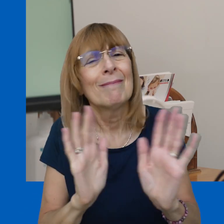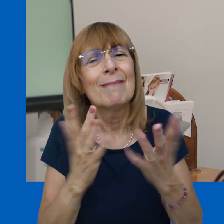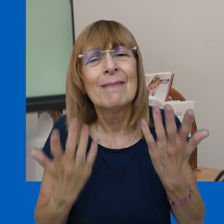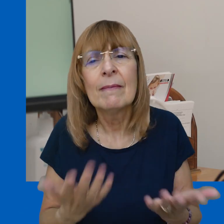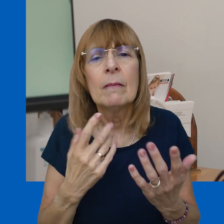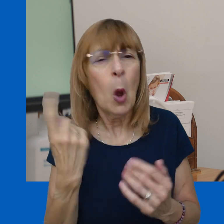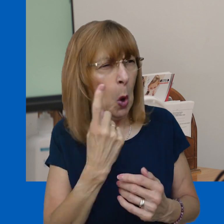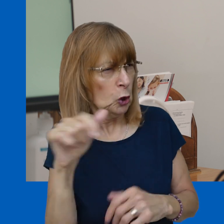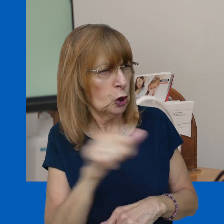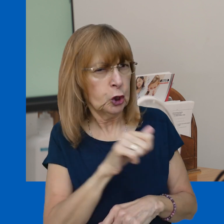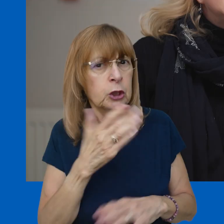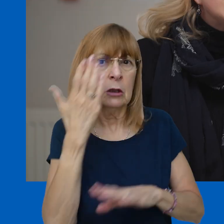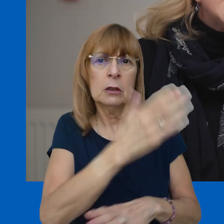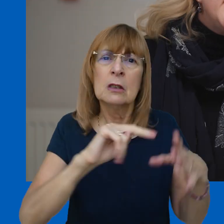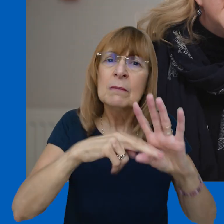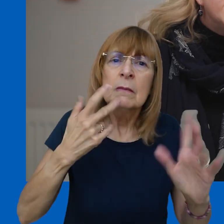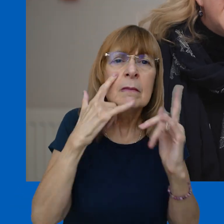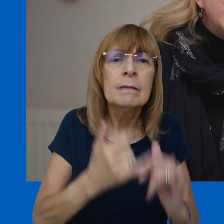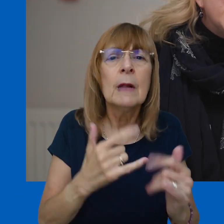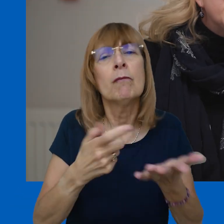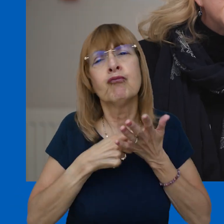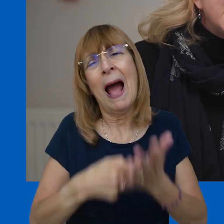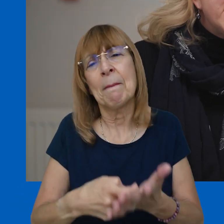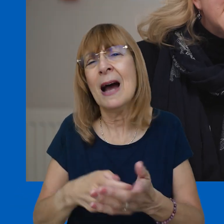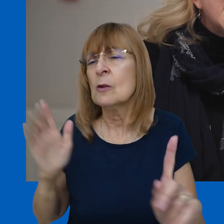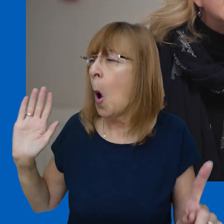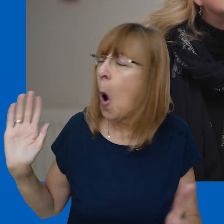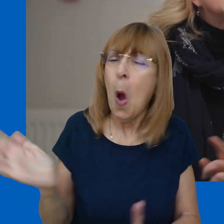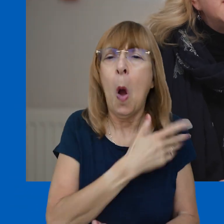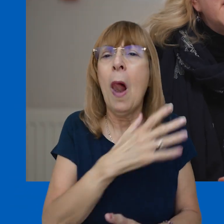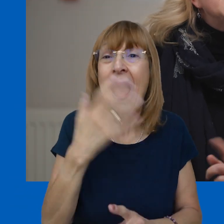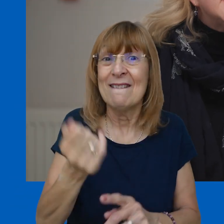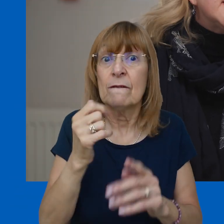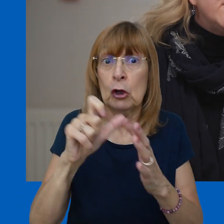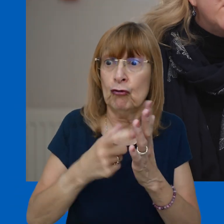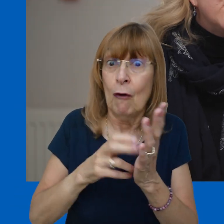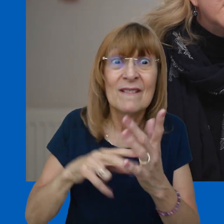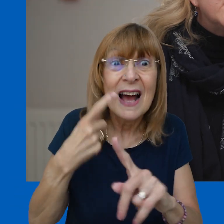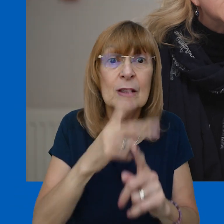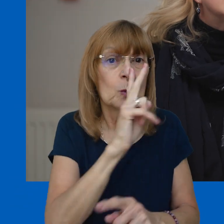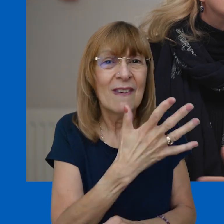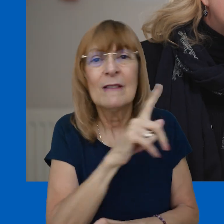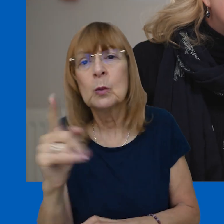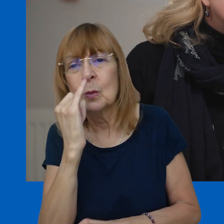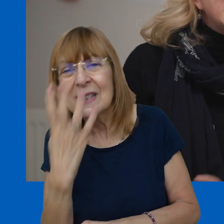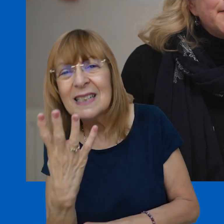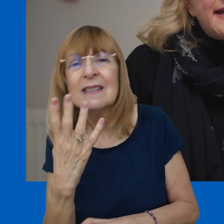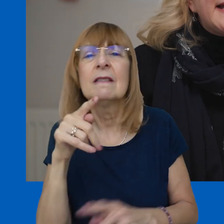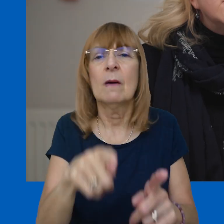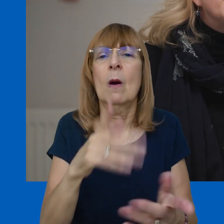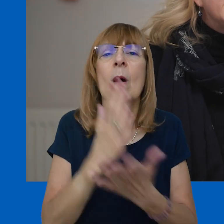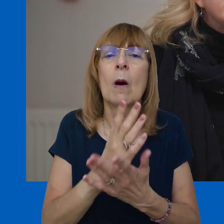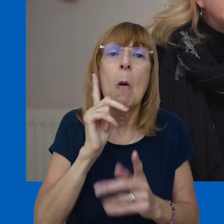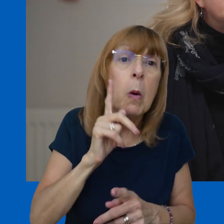who should get this screening? It's recommended for anyone with a cervix aged 25 to 64, which includes women, trans